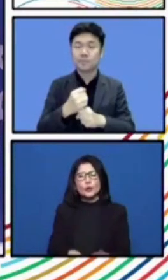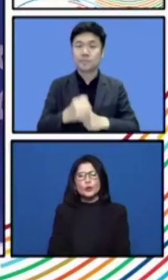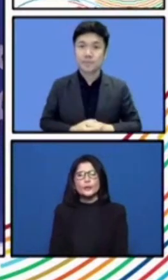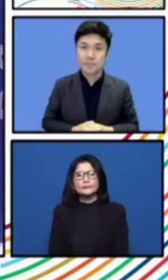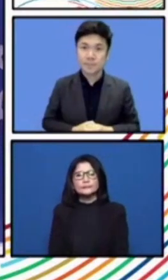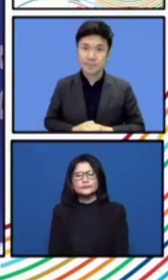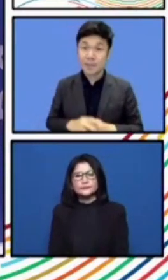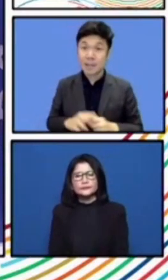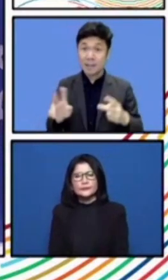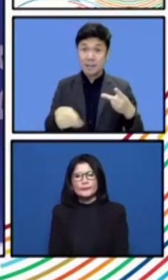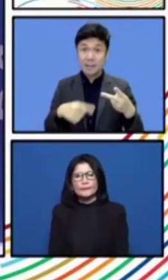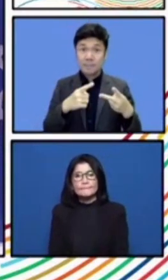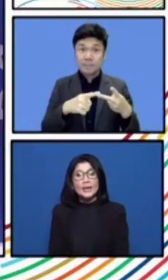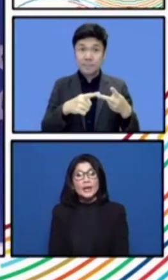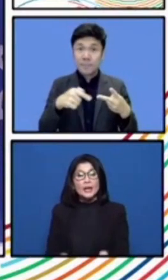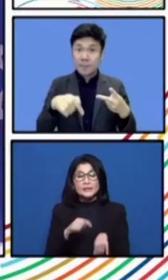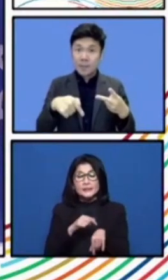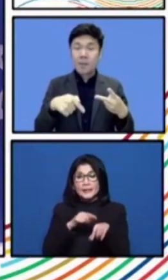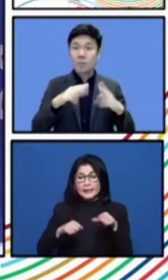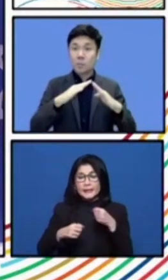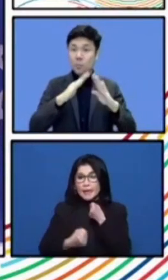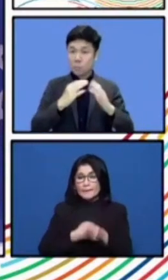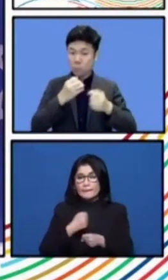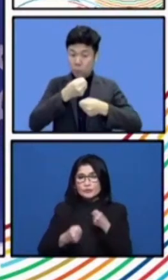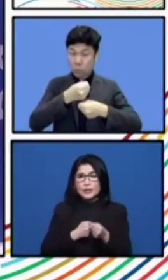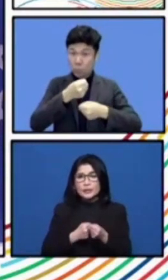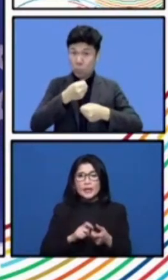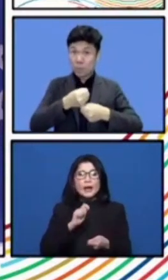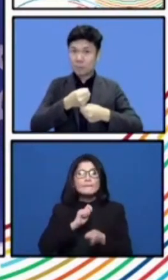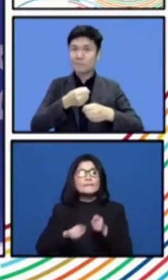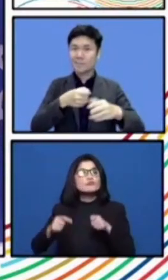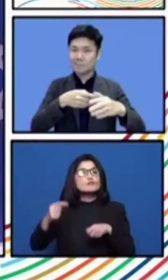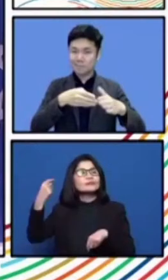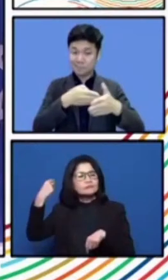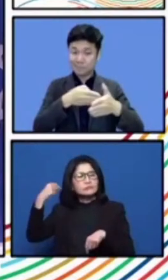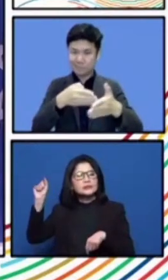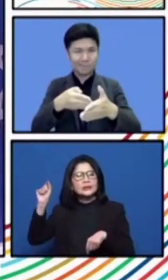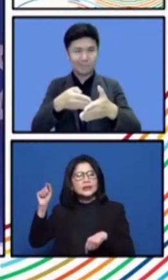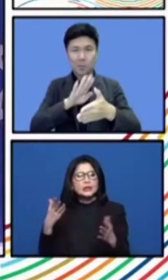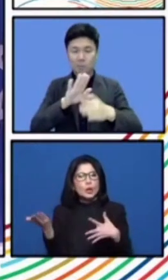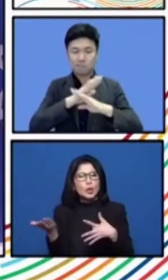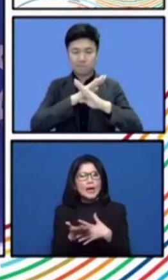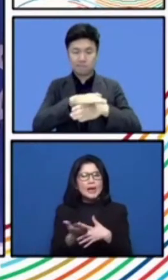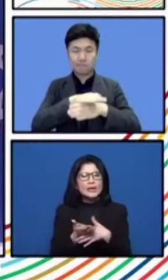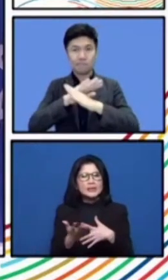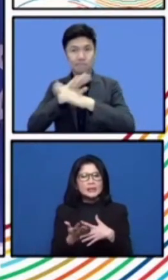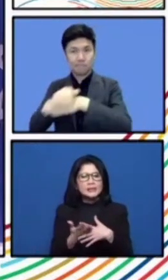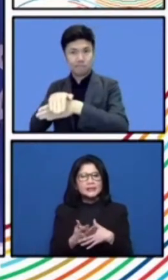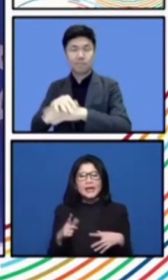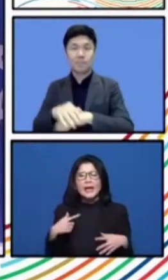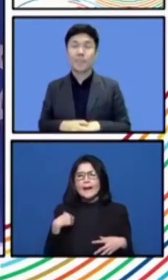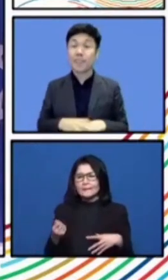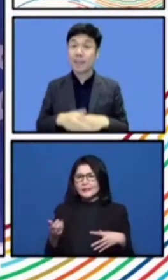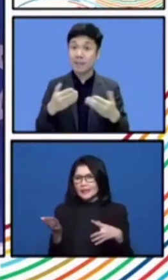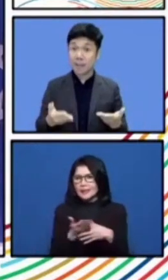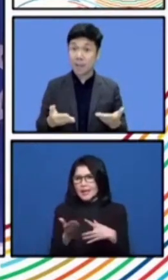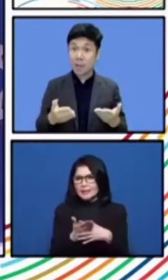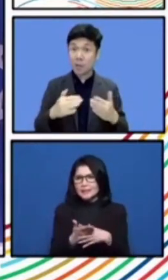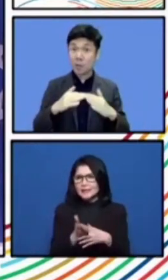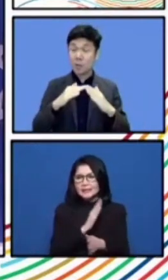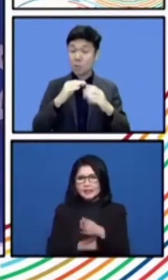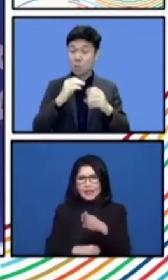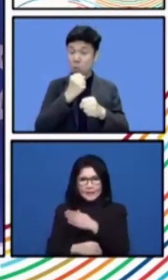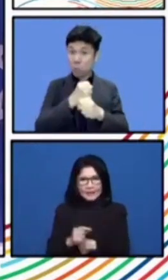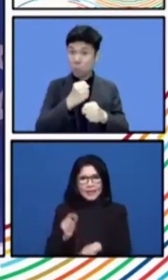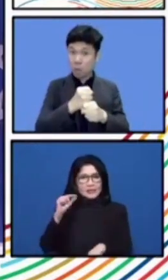more accessible for people with a disability so like this year we have done an assessment on actually how